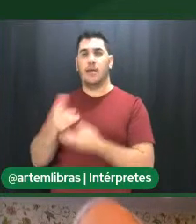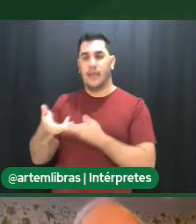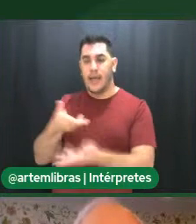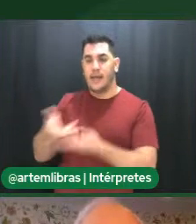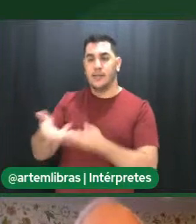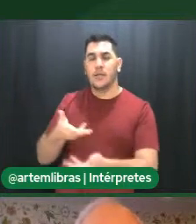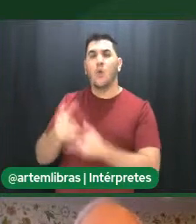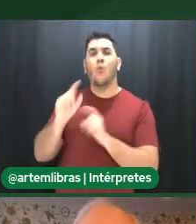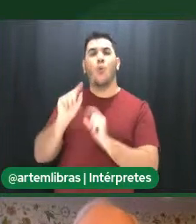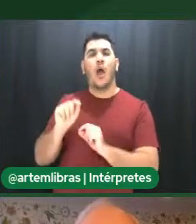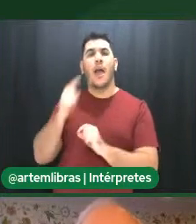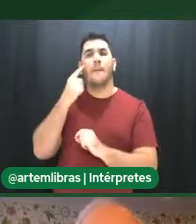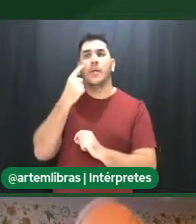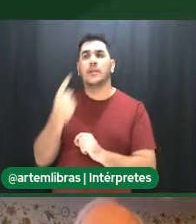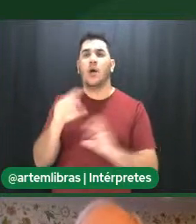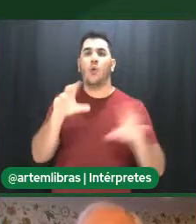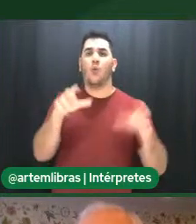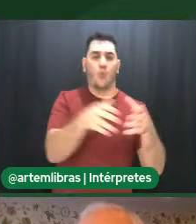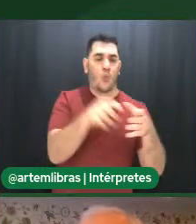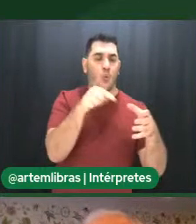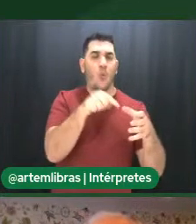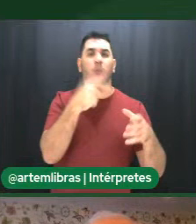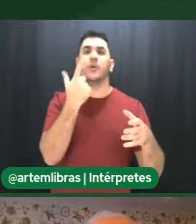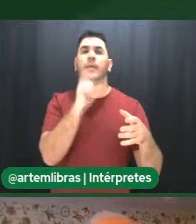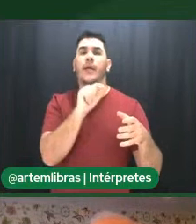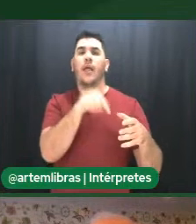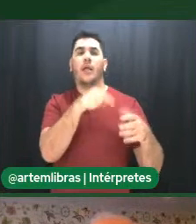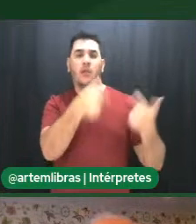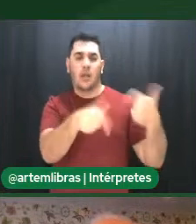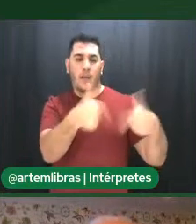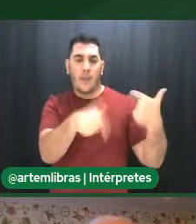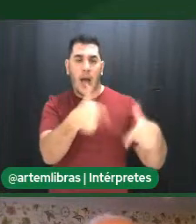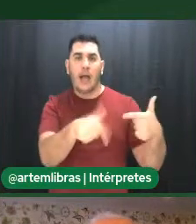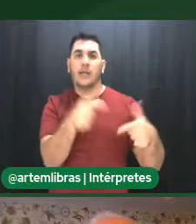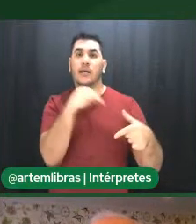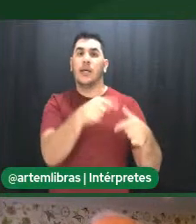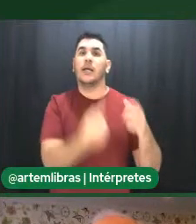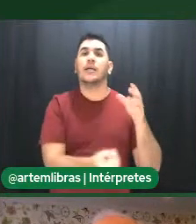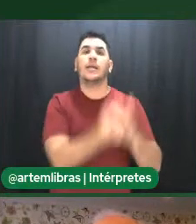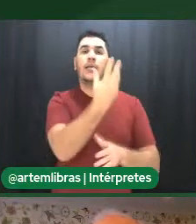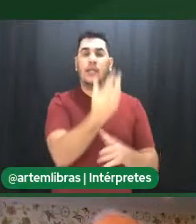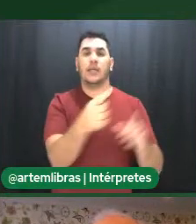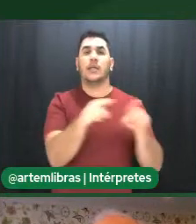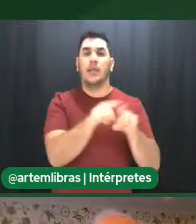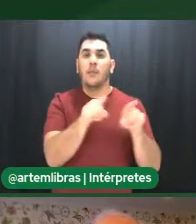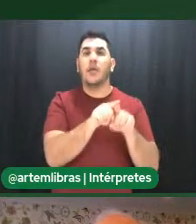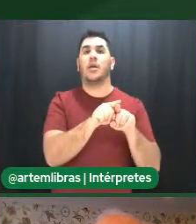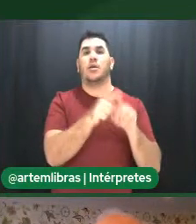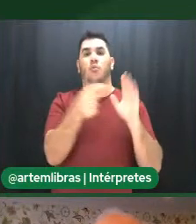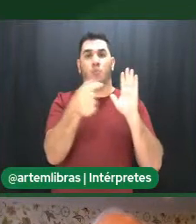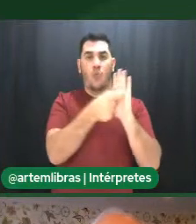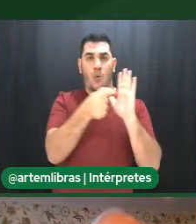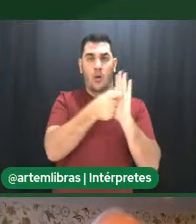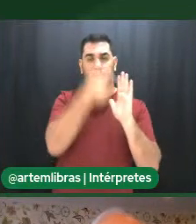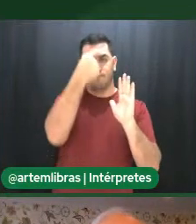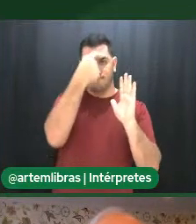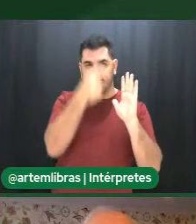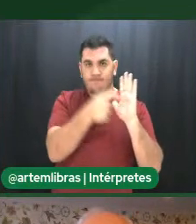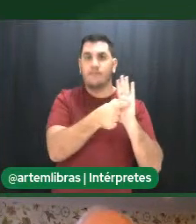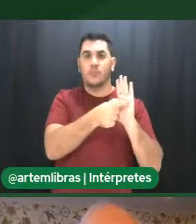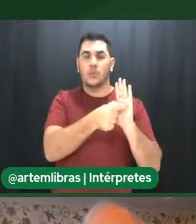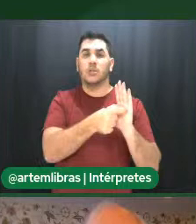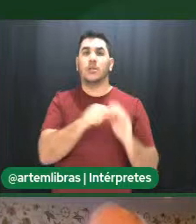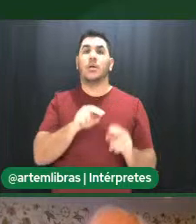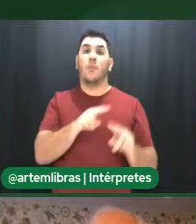to create the AI programs. Teams, though, there may be many teams within an organization,